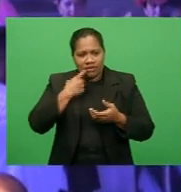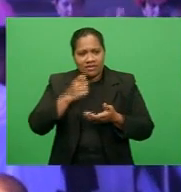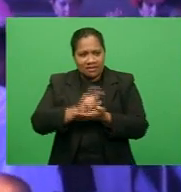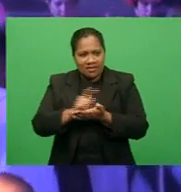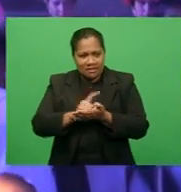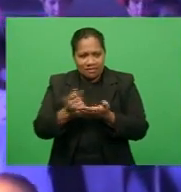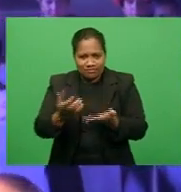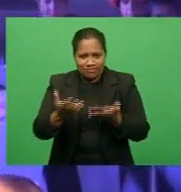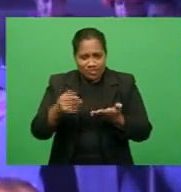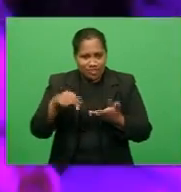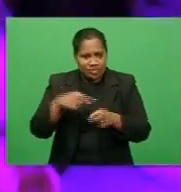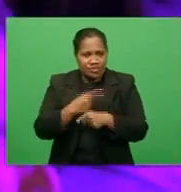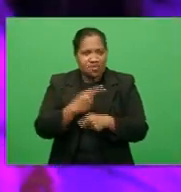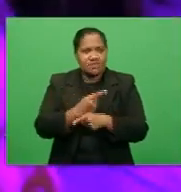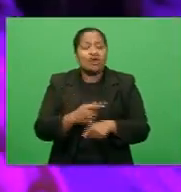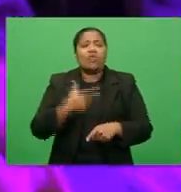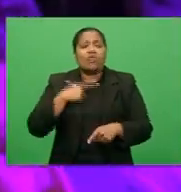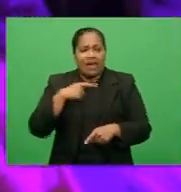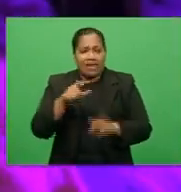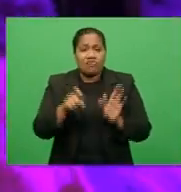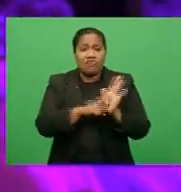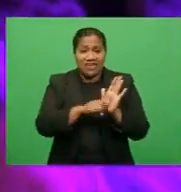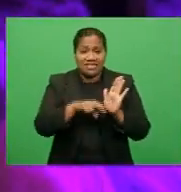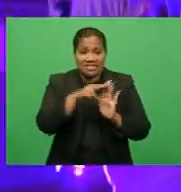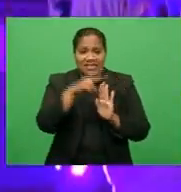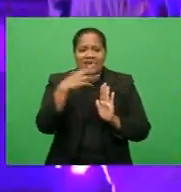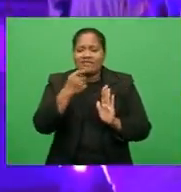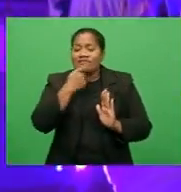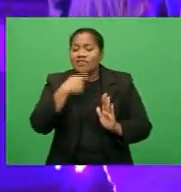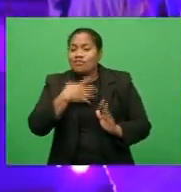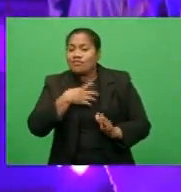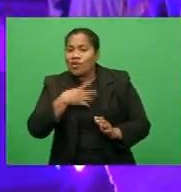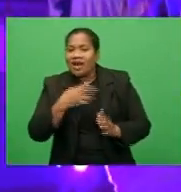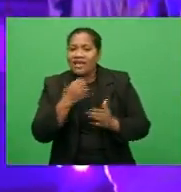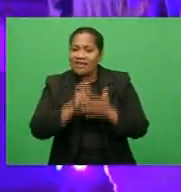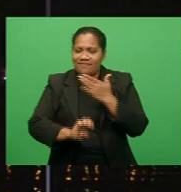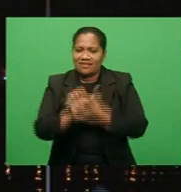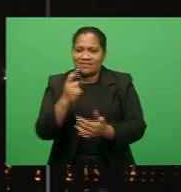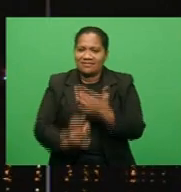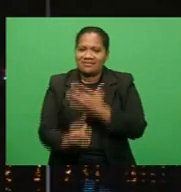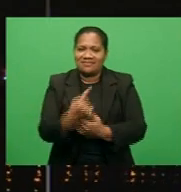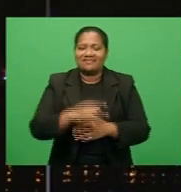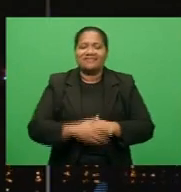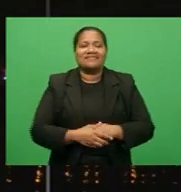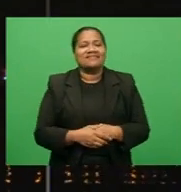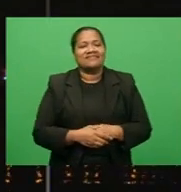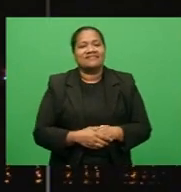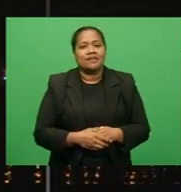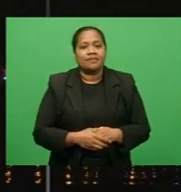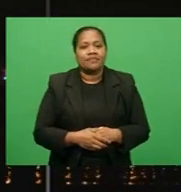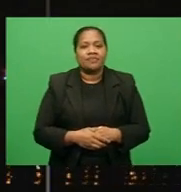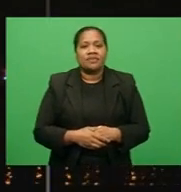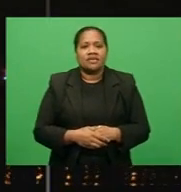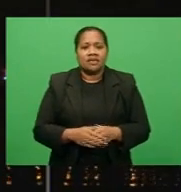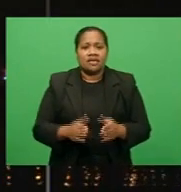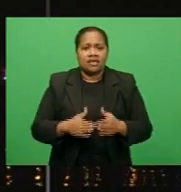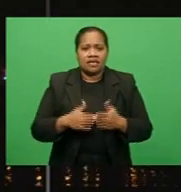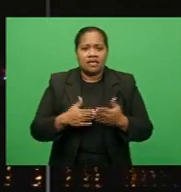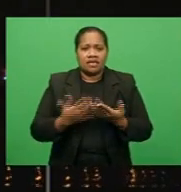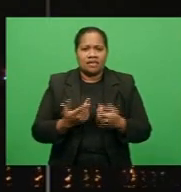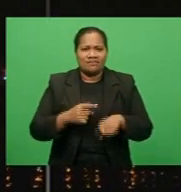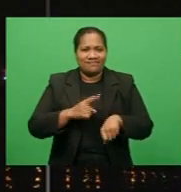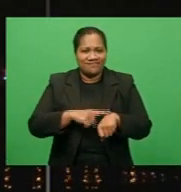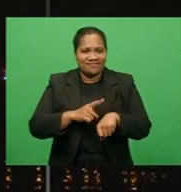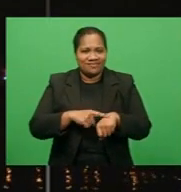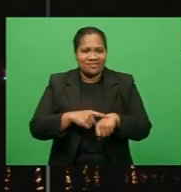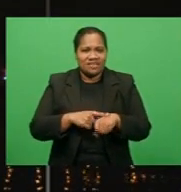has a few more Pinktober events. Felipe Naikaso, FBC News. And with the clock running down ahead of the